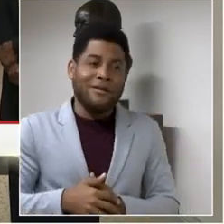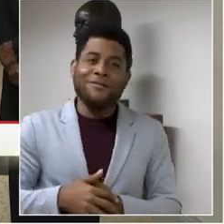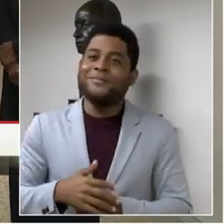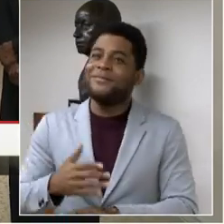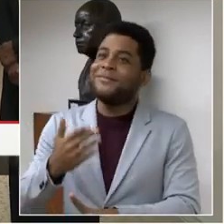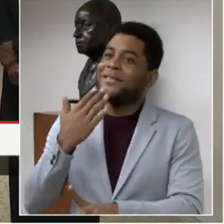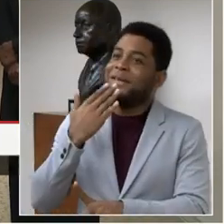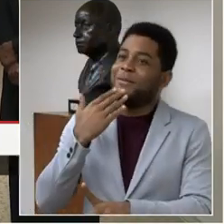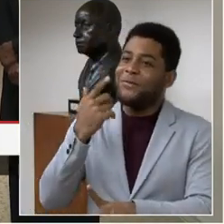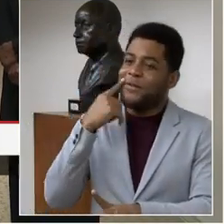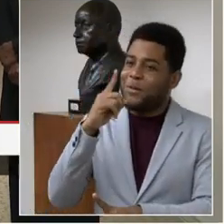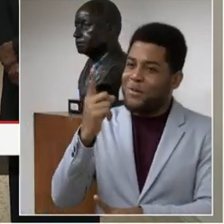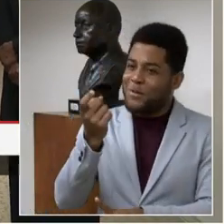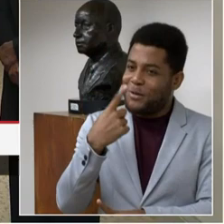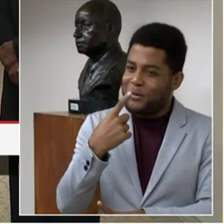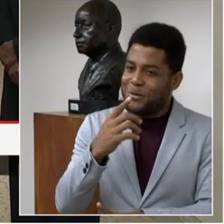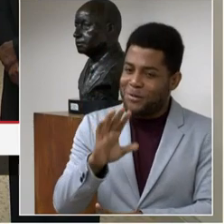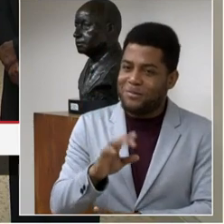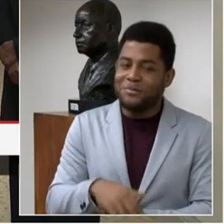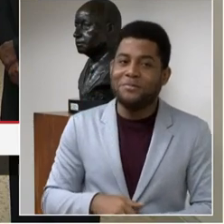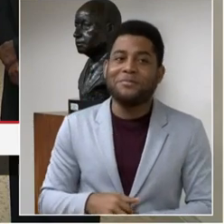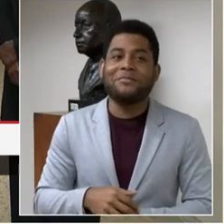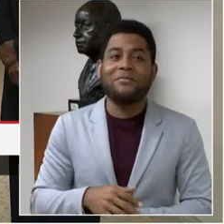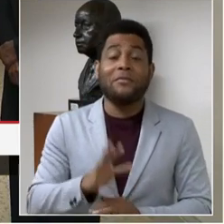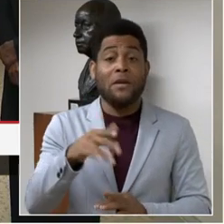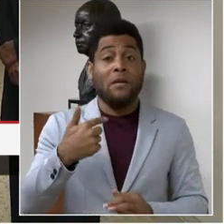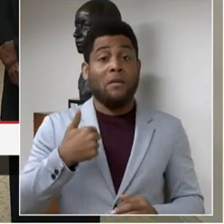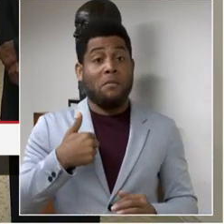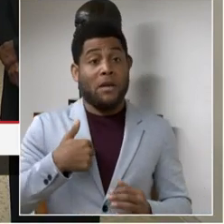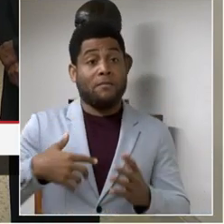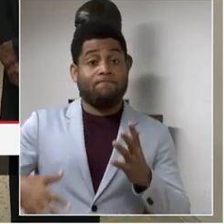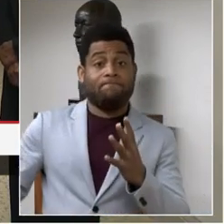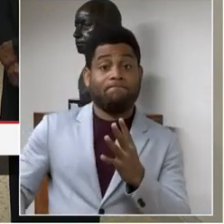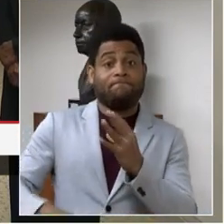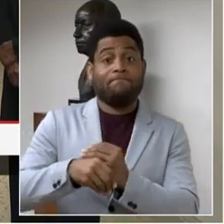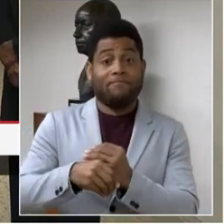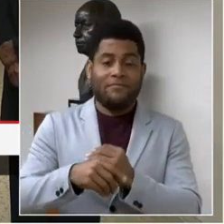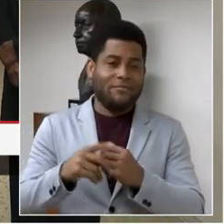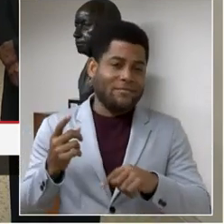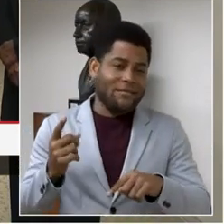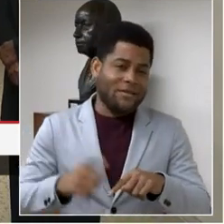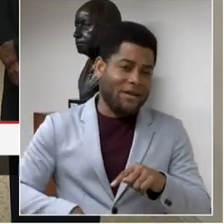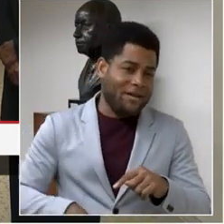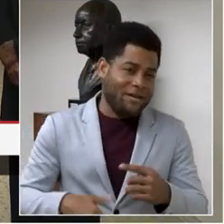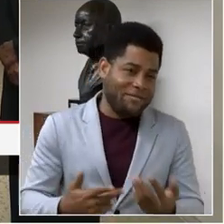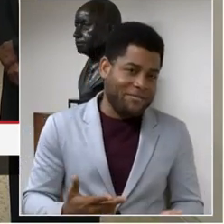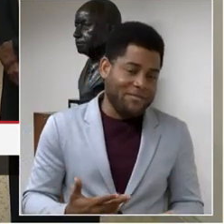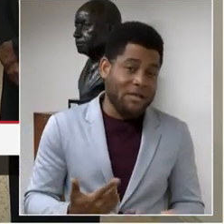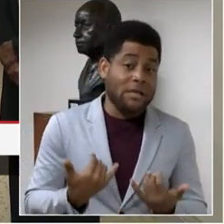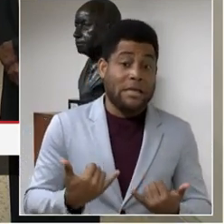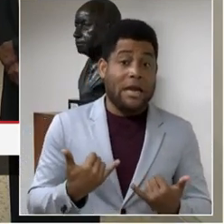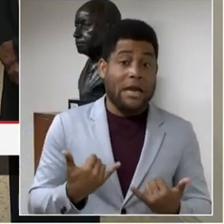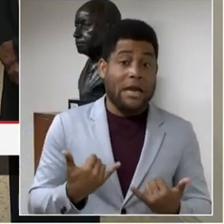a transformational negotiation around capital funding for Metro, where the district took the lead in those talks and worked